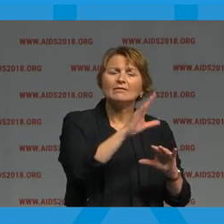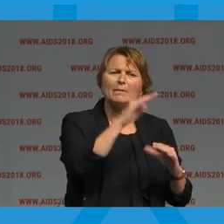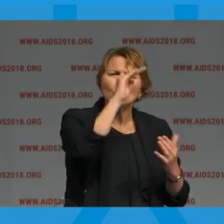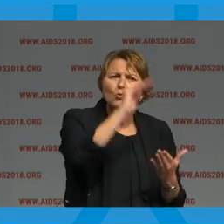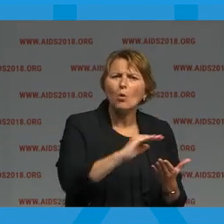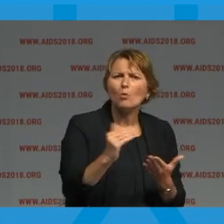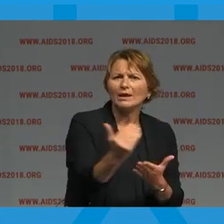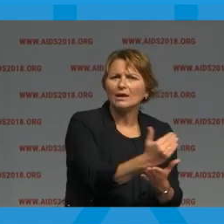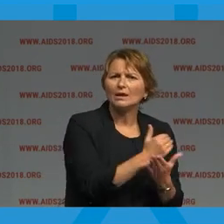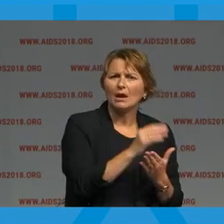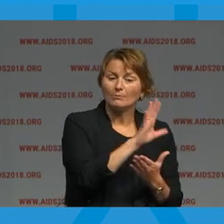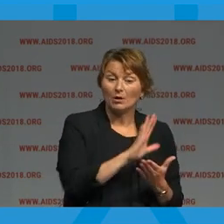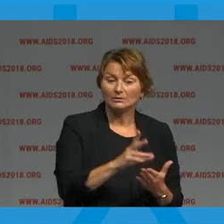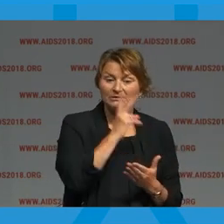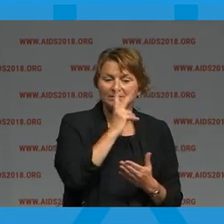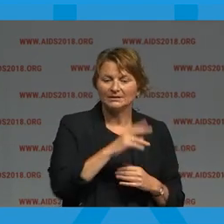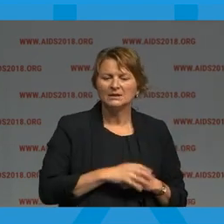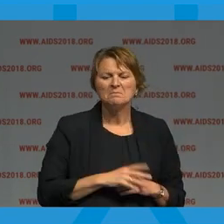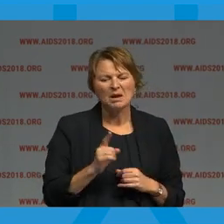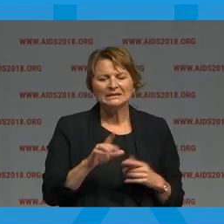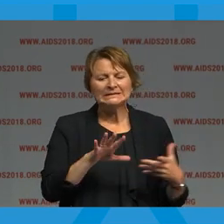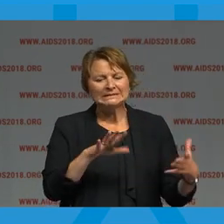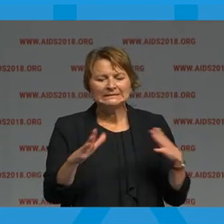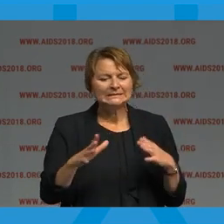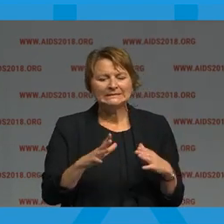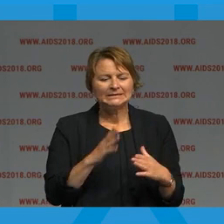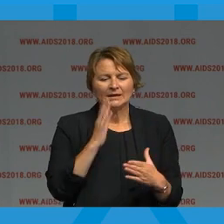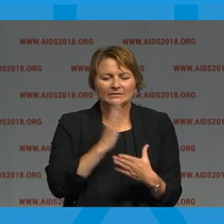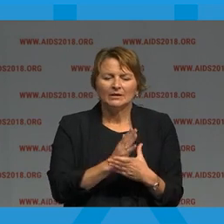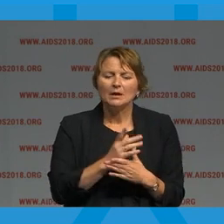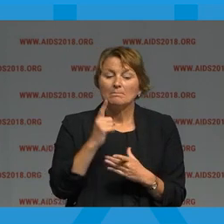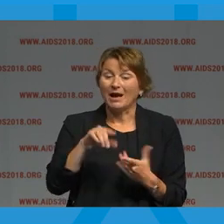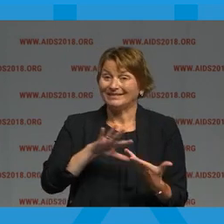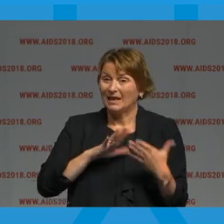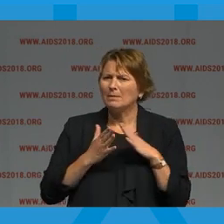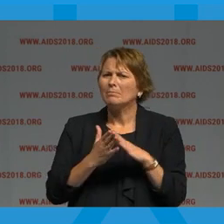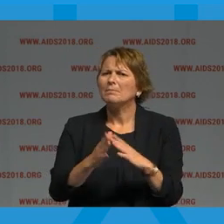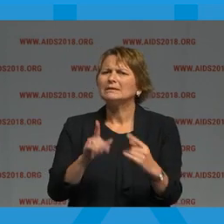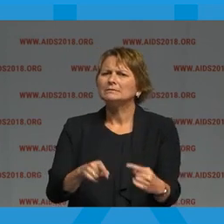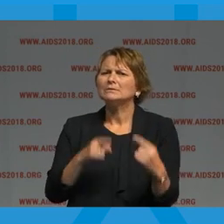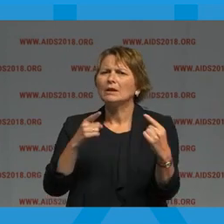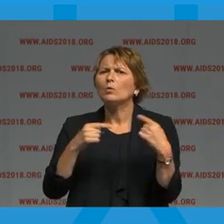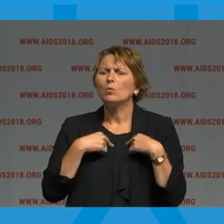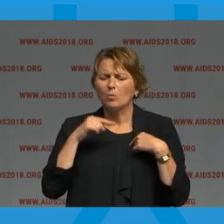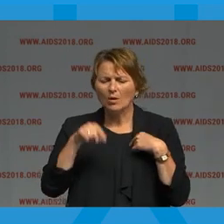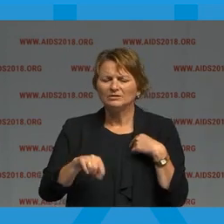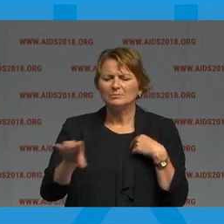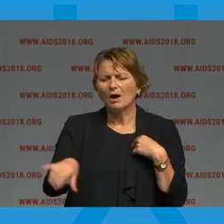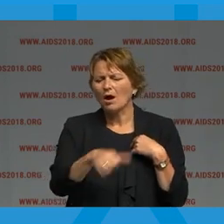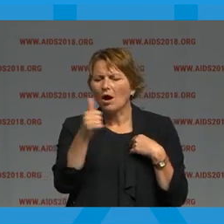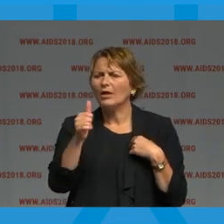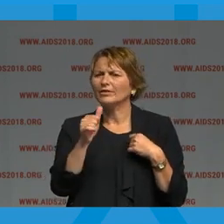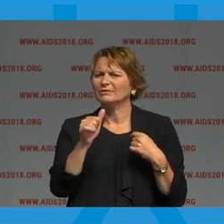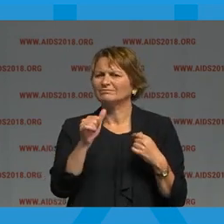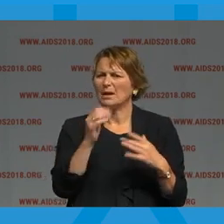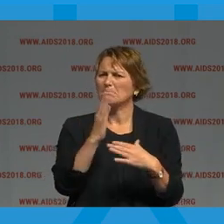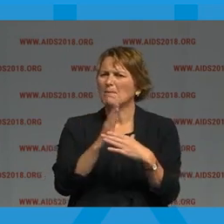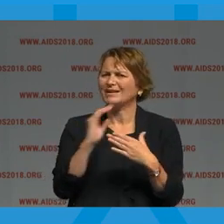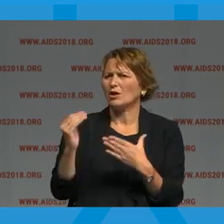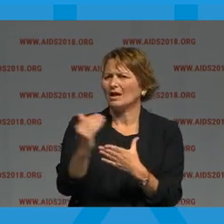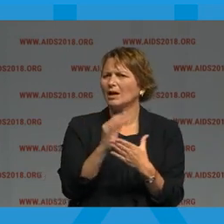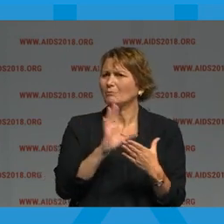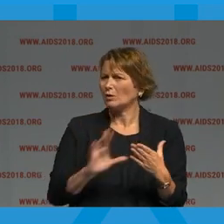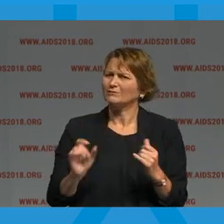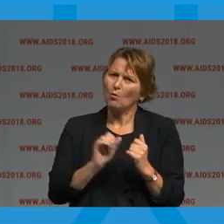remain. Implementation challenges and cost in middle-income countries have to be solved in order to make it happen for everybody. So in my